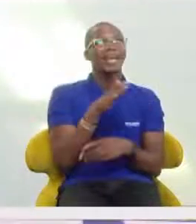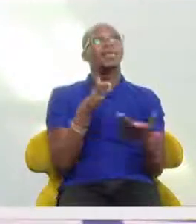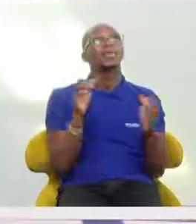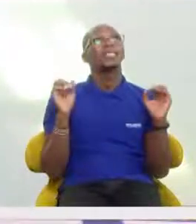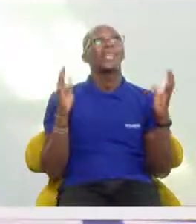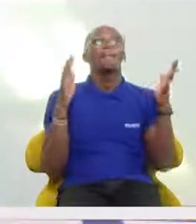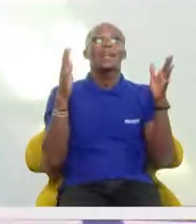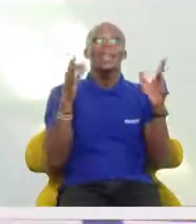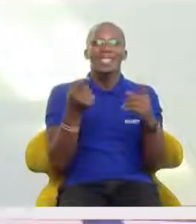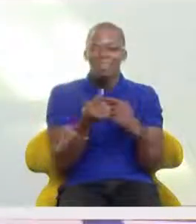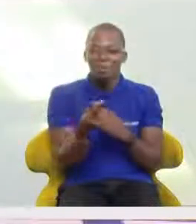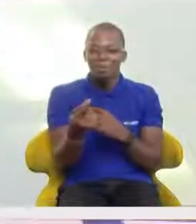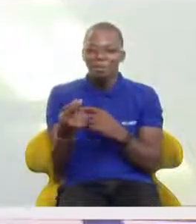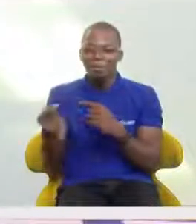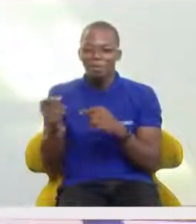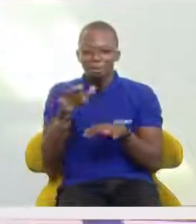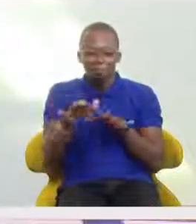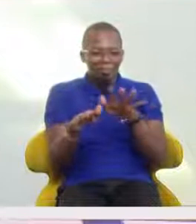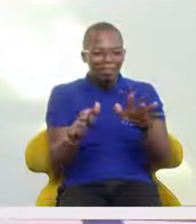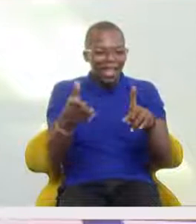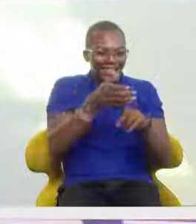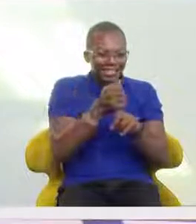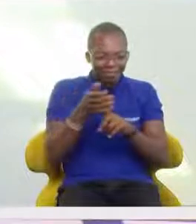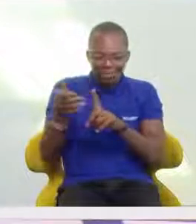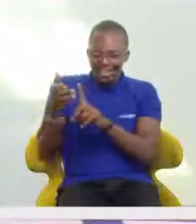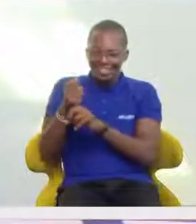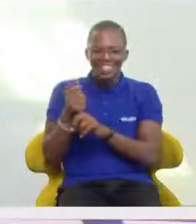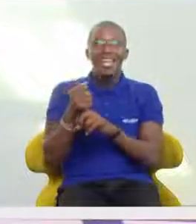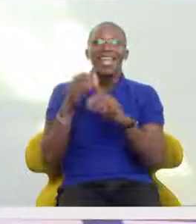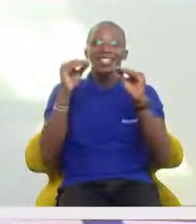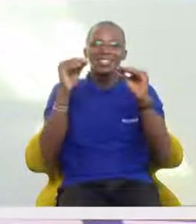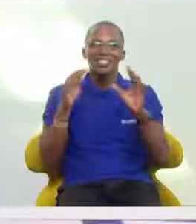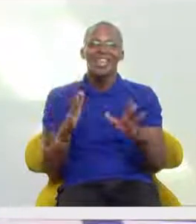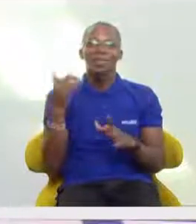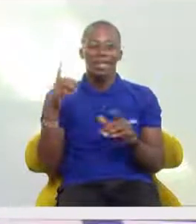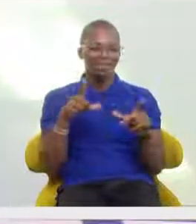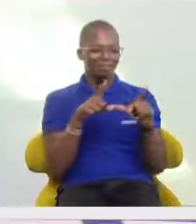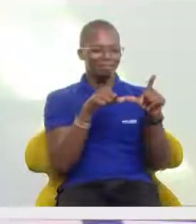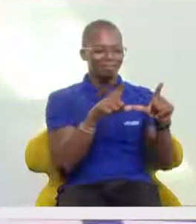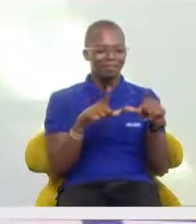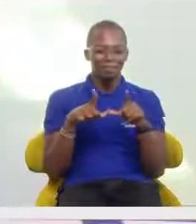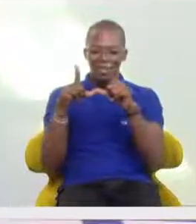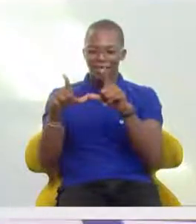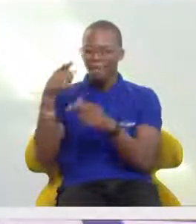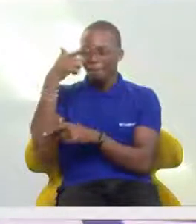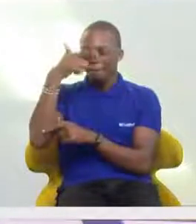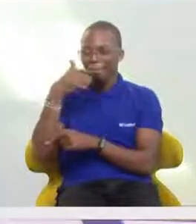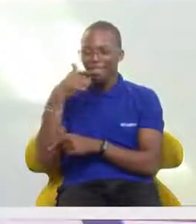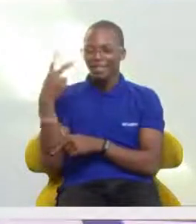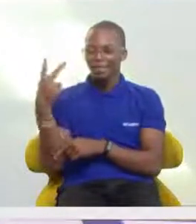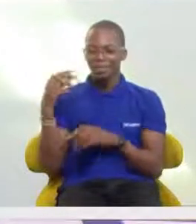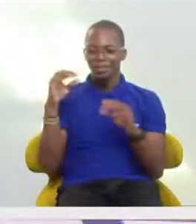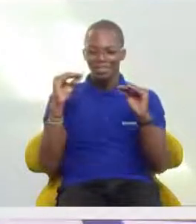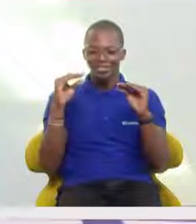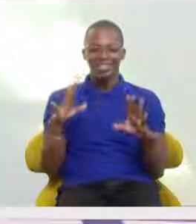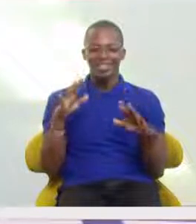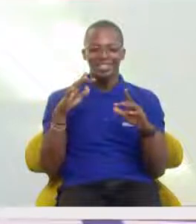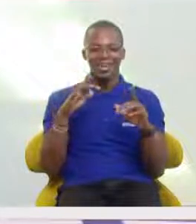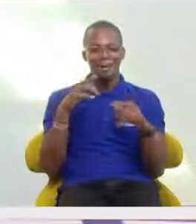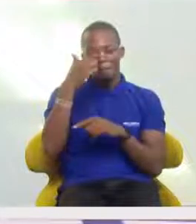had achieved. And I remember hugging one of the teachers who was receiving a certificate. She was blind, actually 2 of them, and one